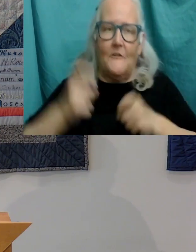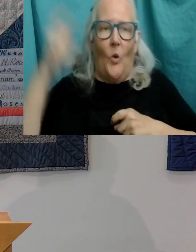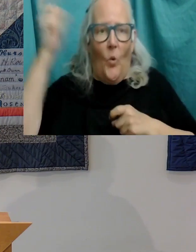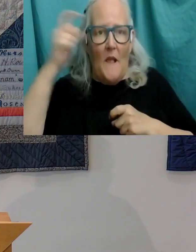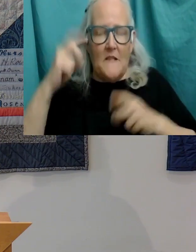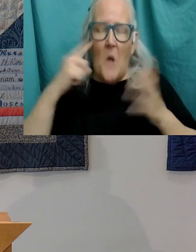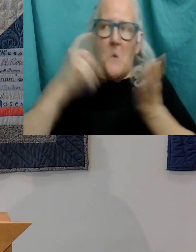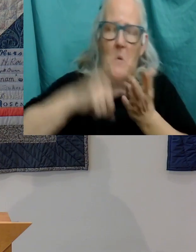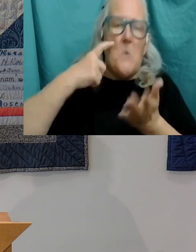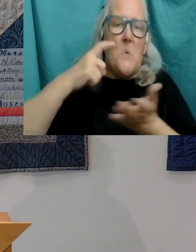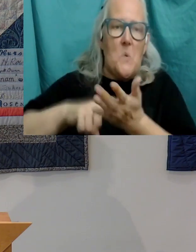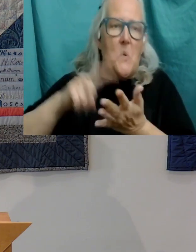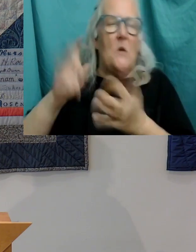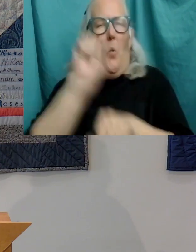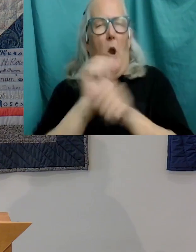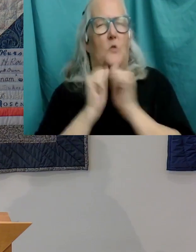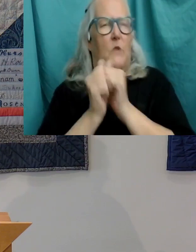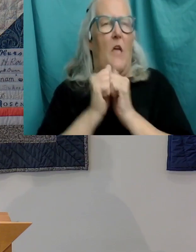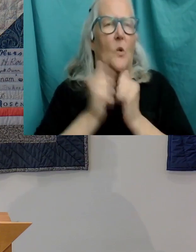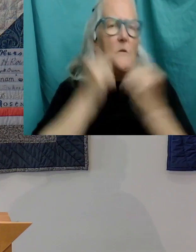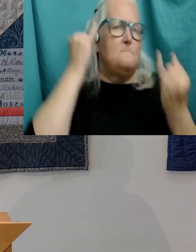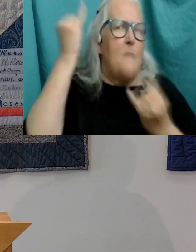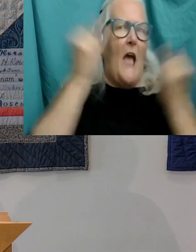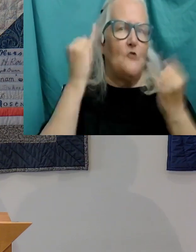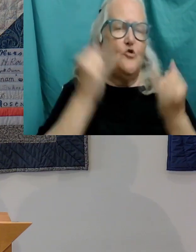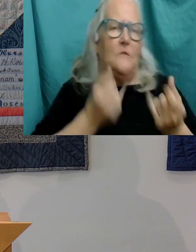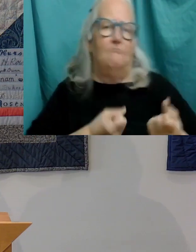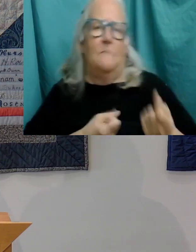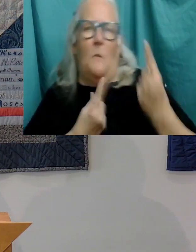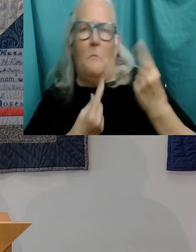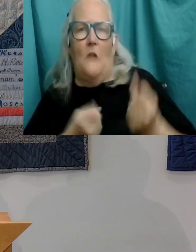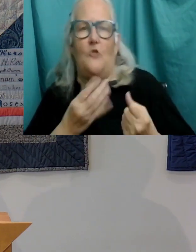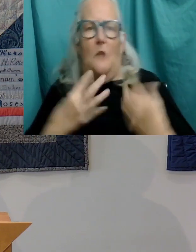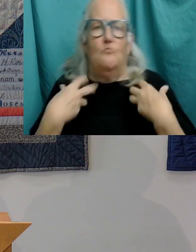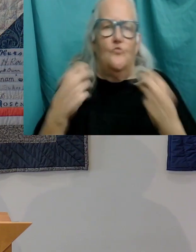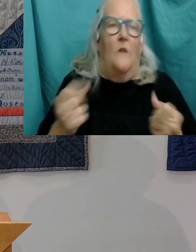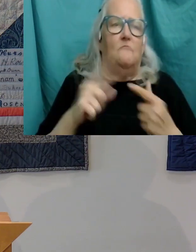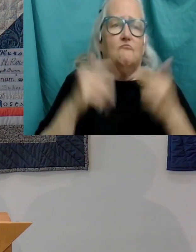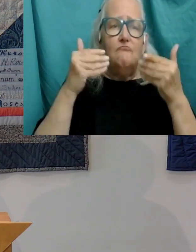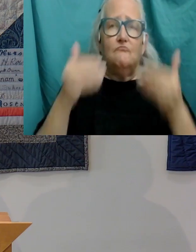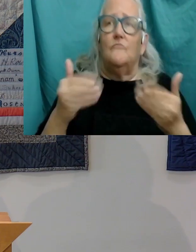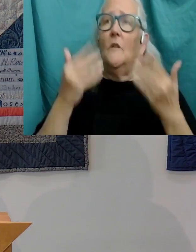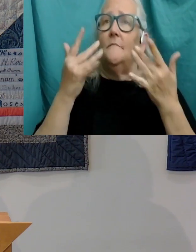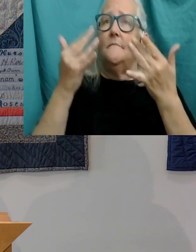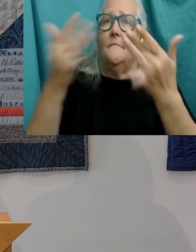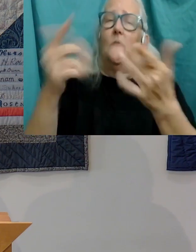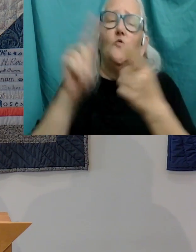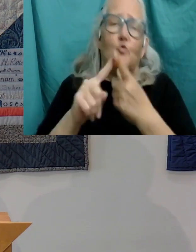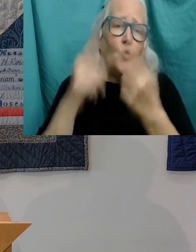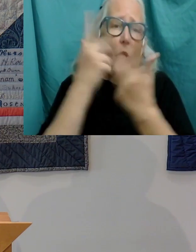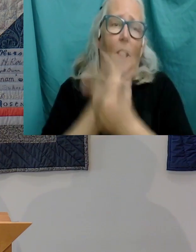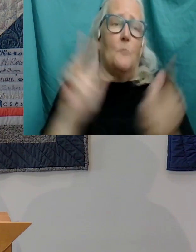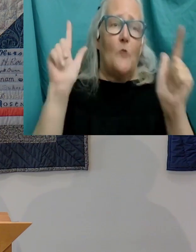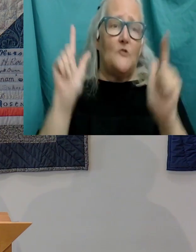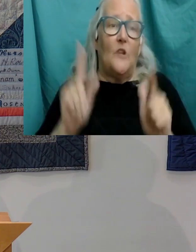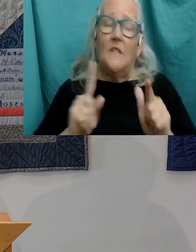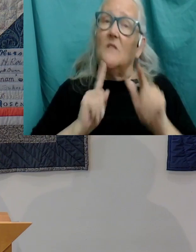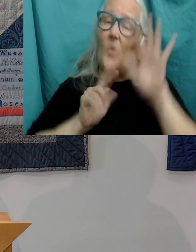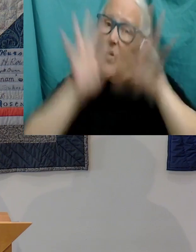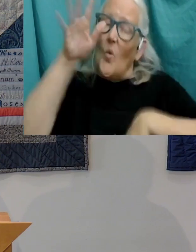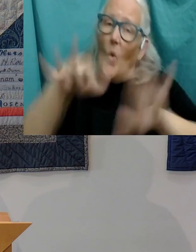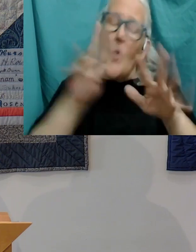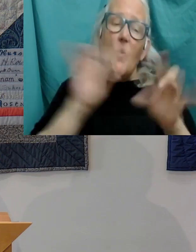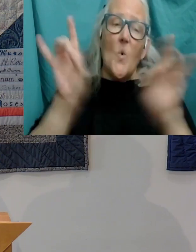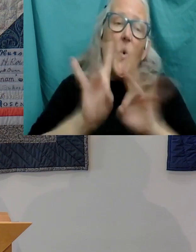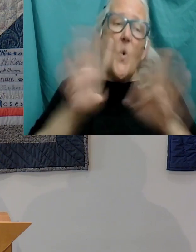imagination and compassion and courage to sail our ship towards liberation. The seas will be rough, the winds and